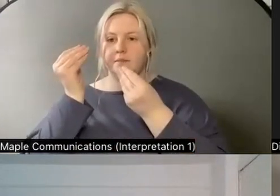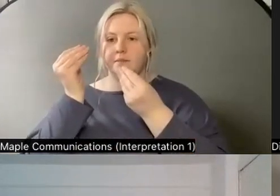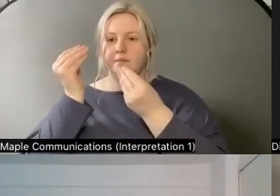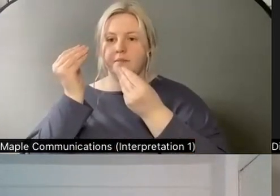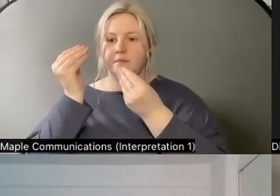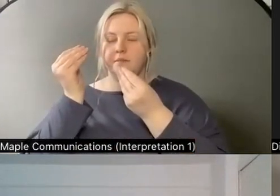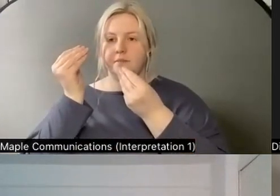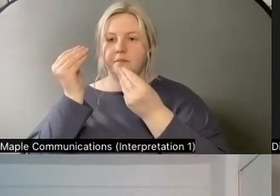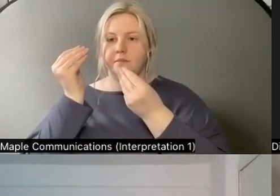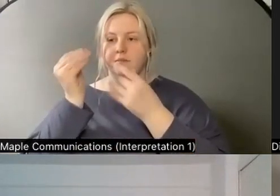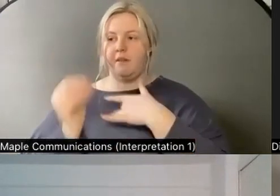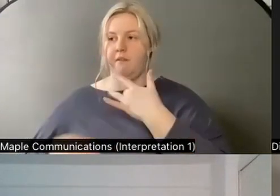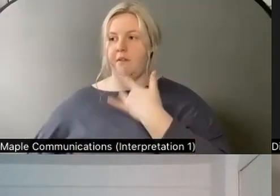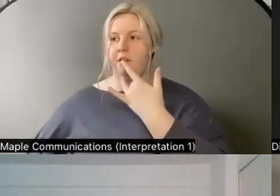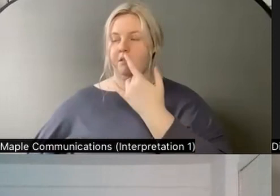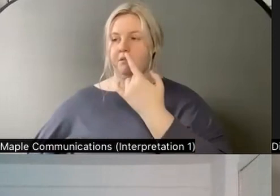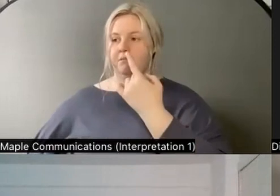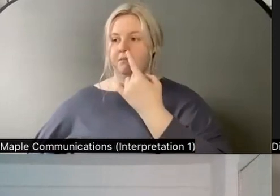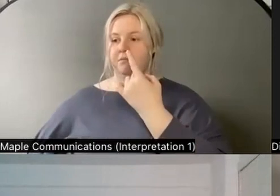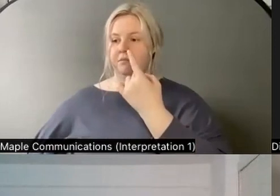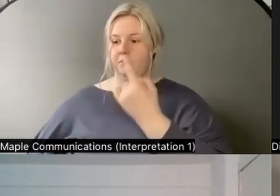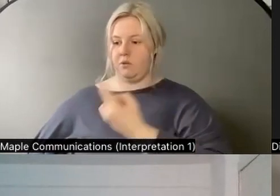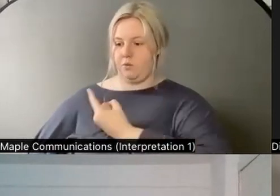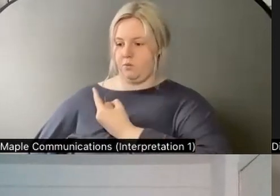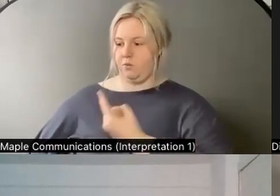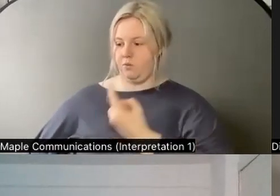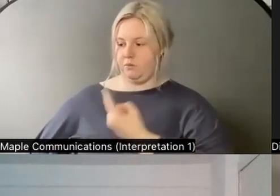desperate loneliness that I sort of